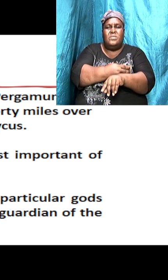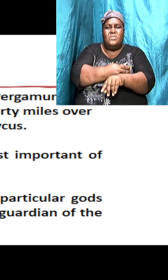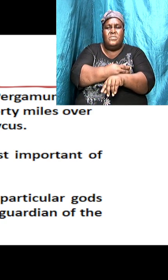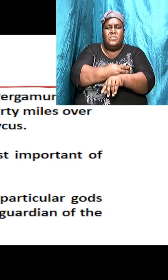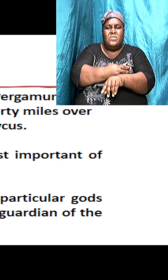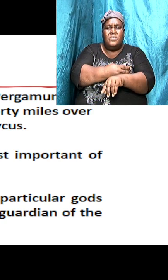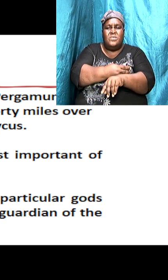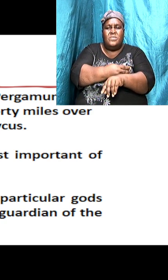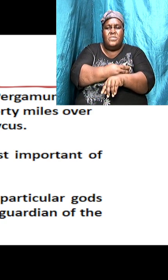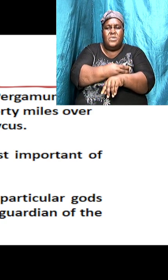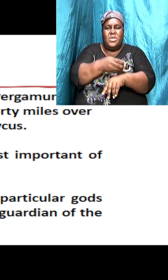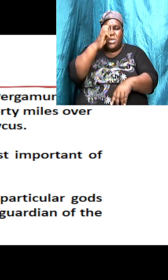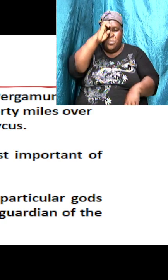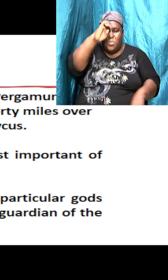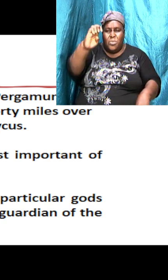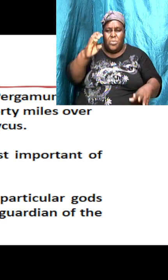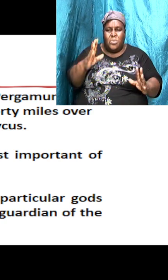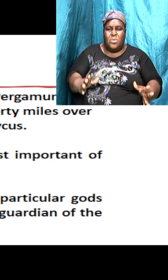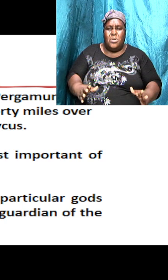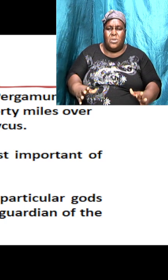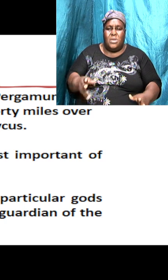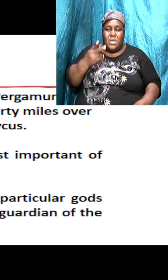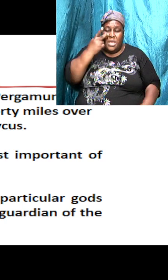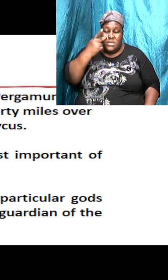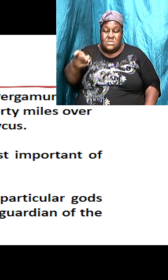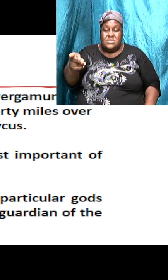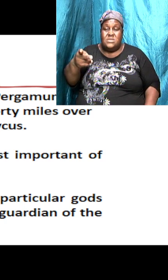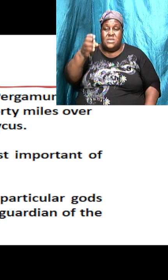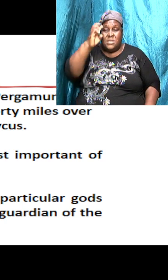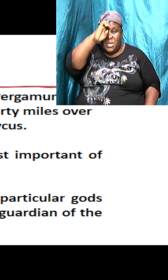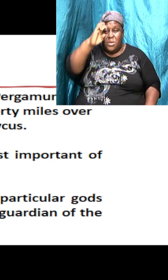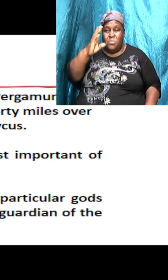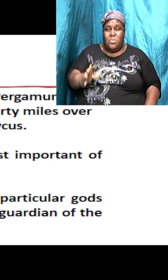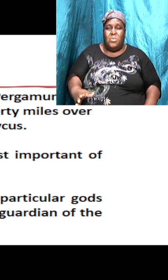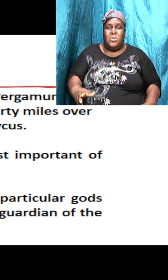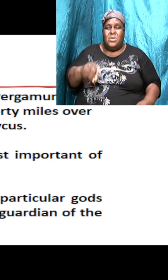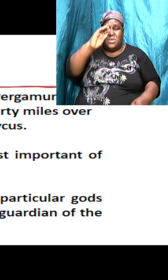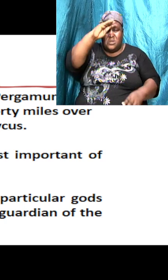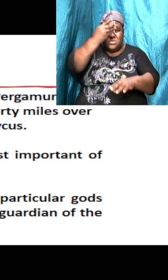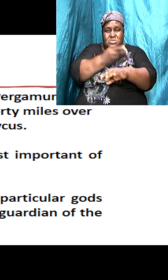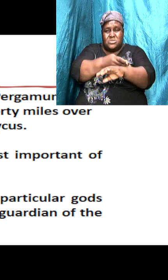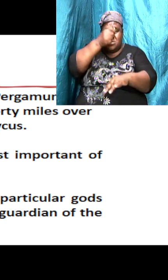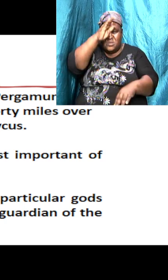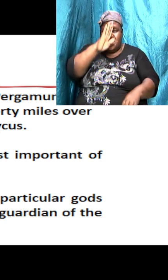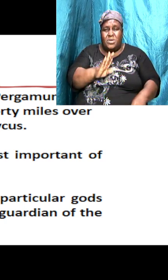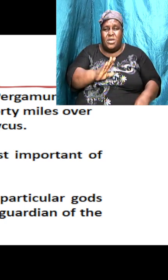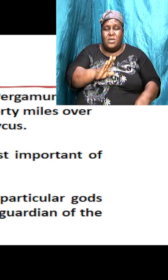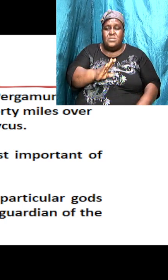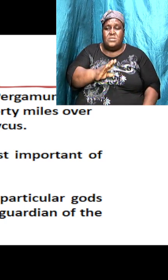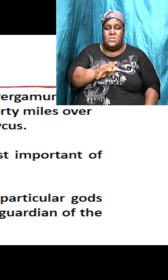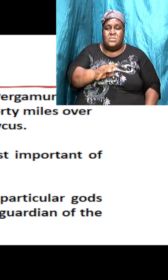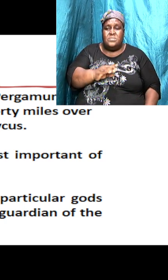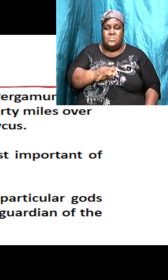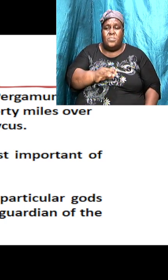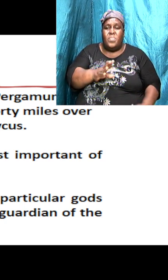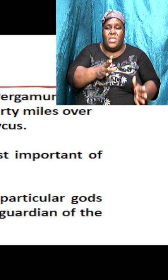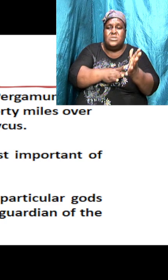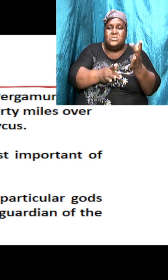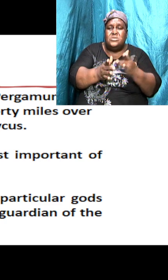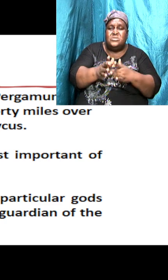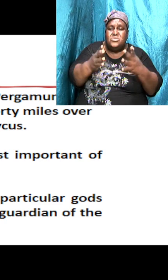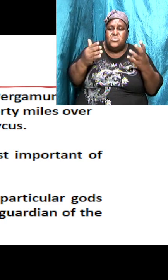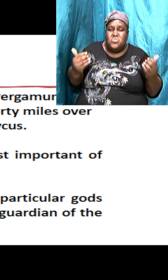were seeing the emperor in an exalted position as the son of God, the god Zeus himself. Jesus was